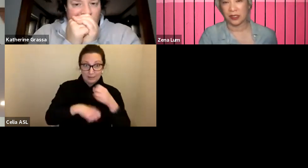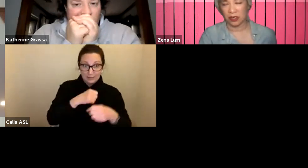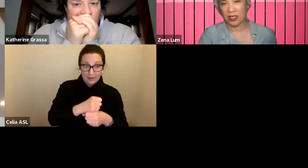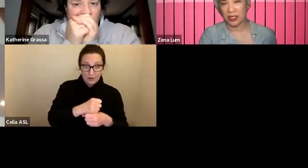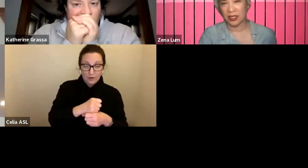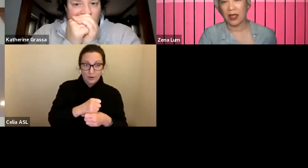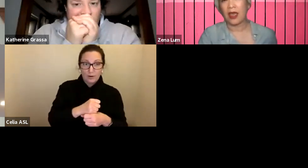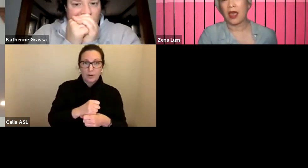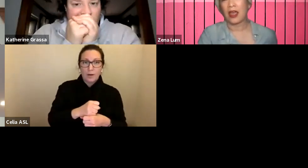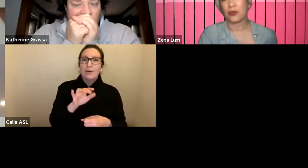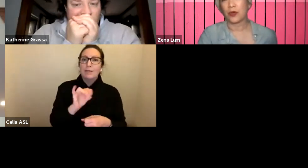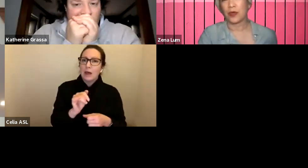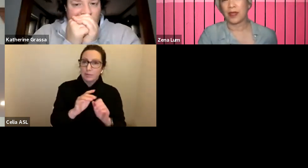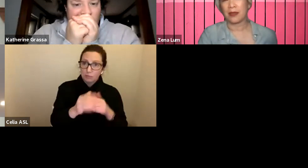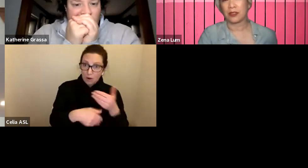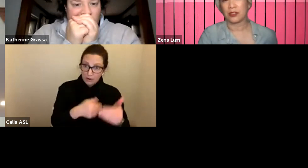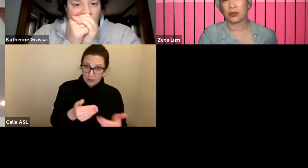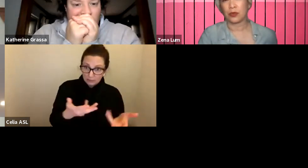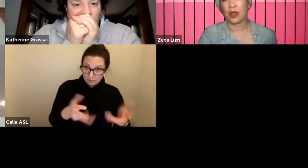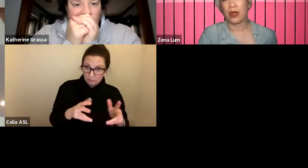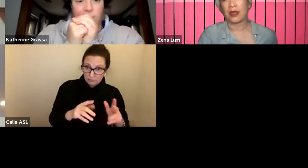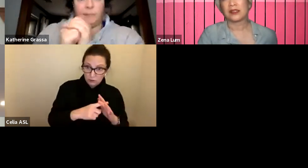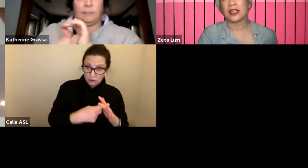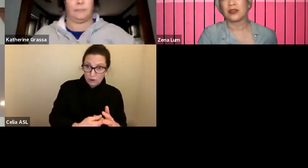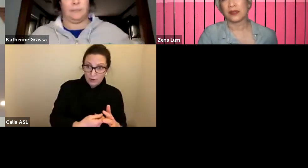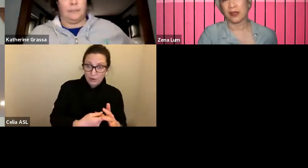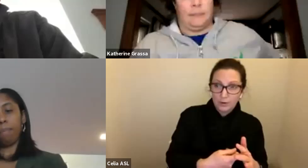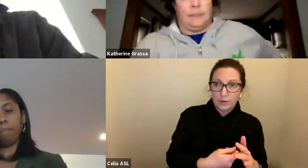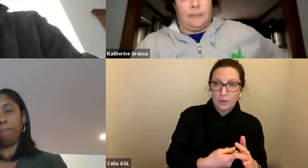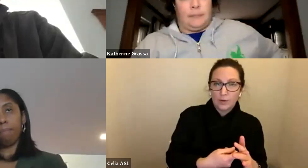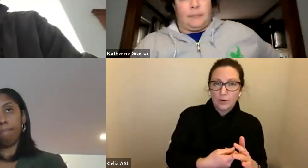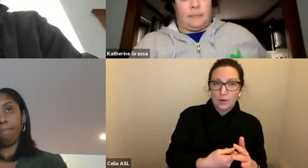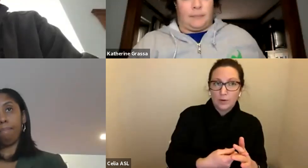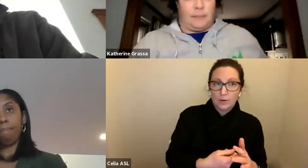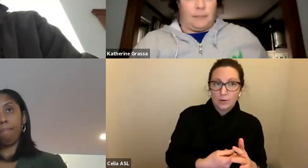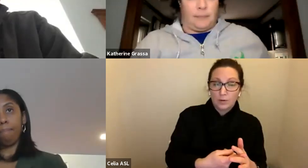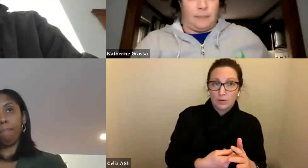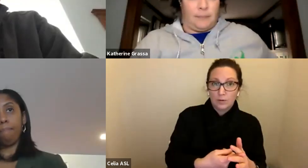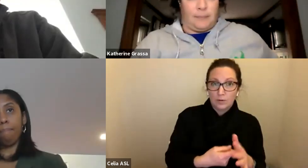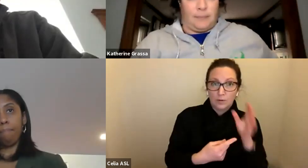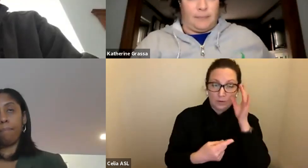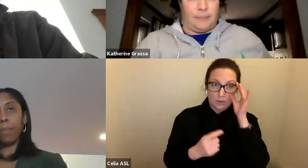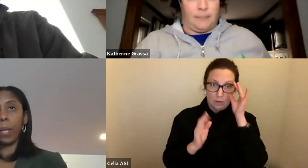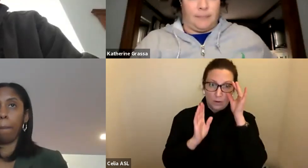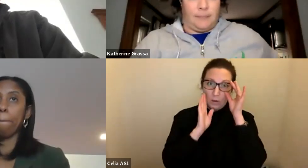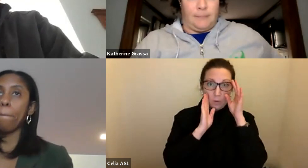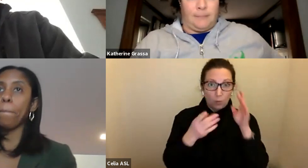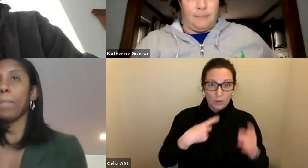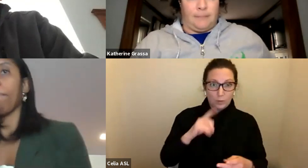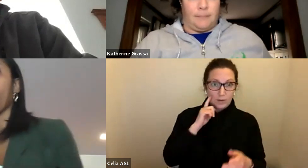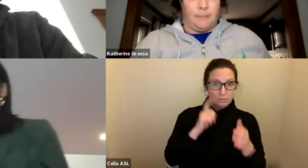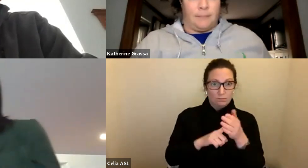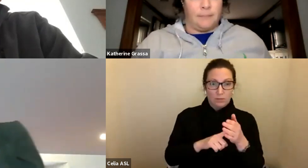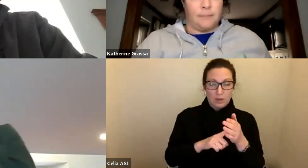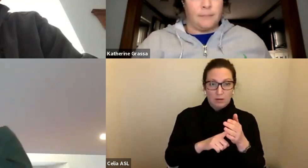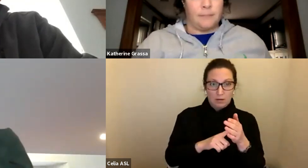already started, and will we be able to see the results of that process and compare it to the modeling